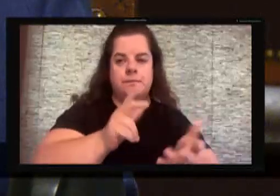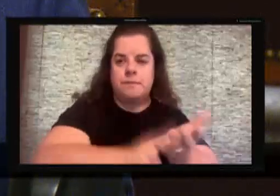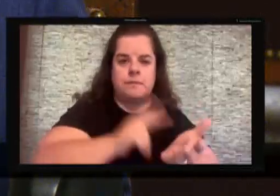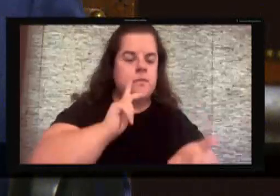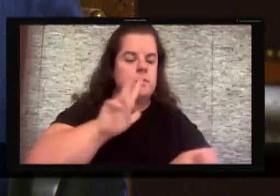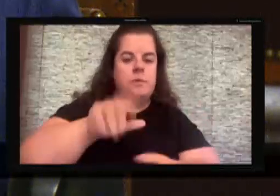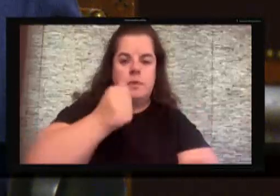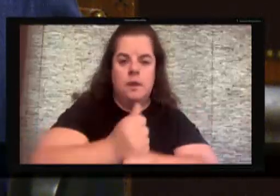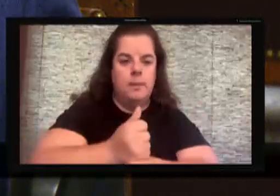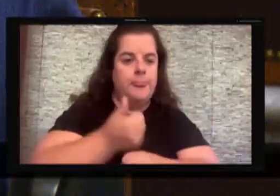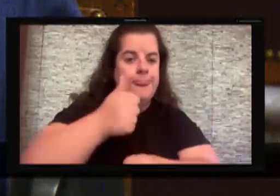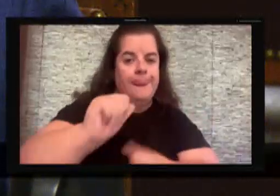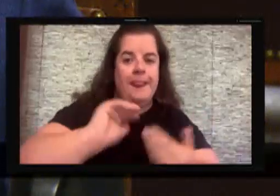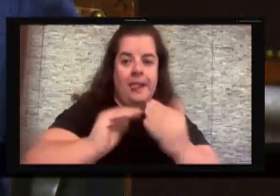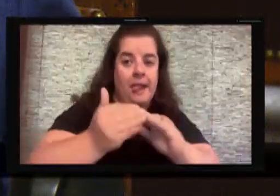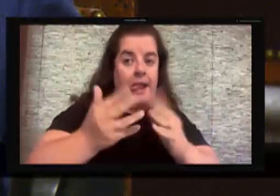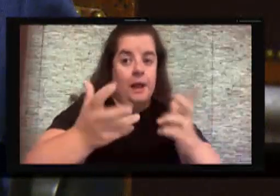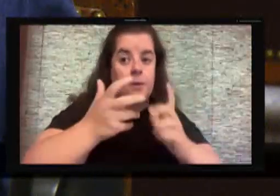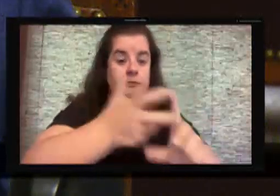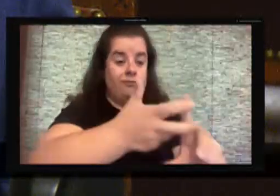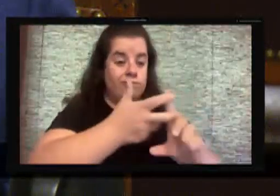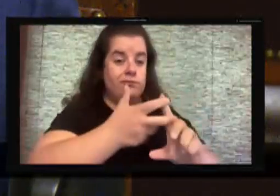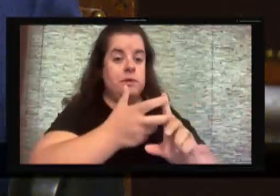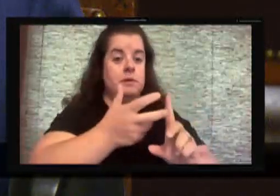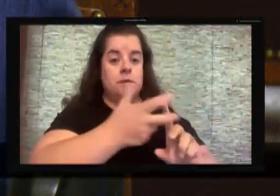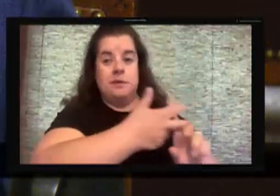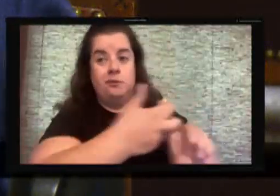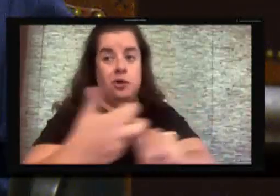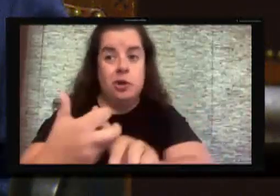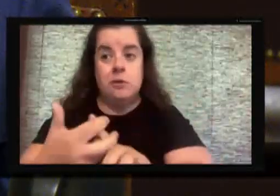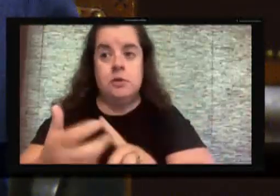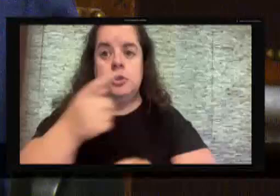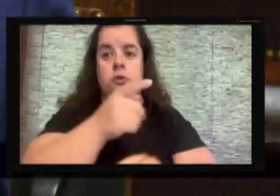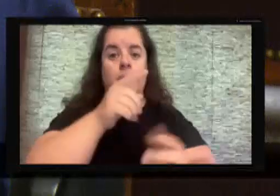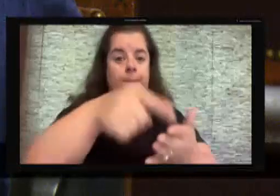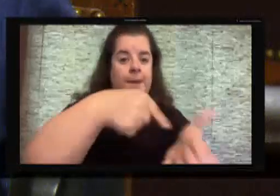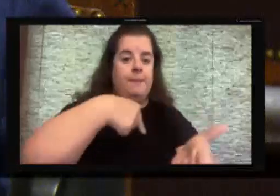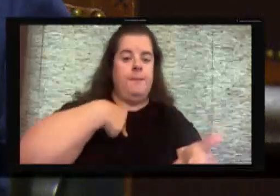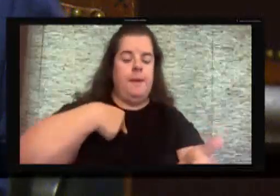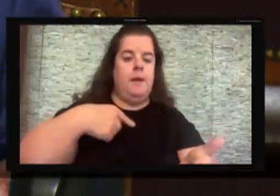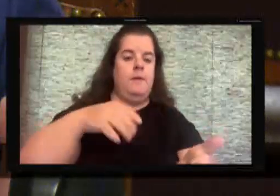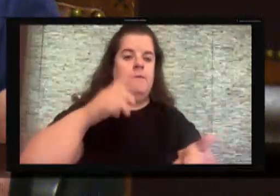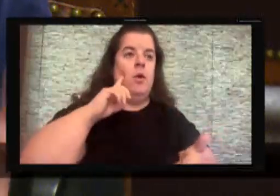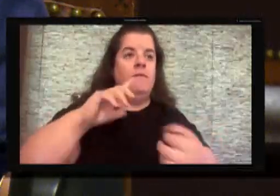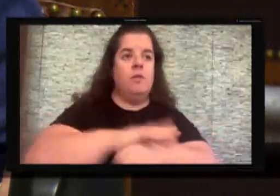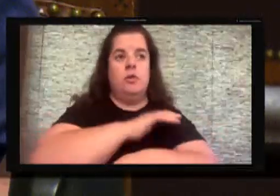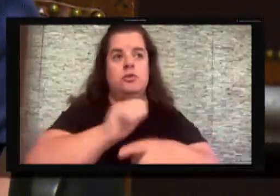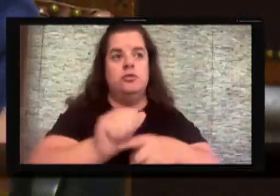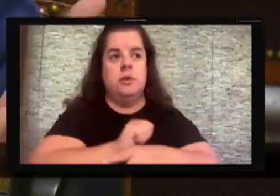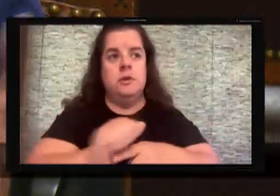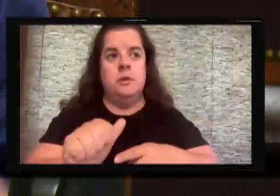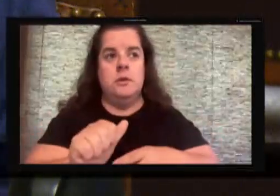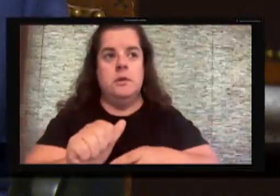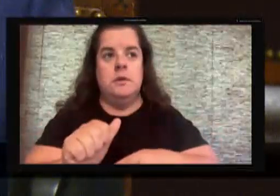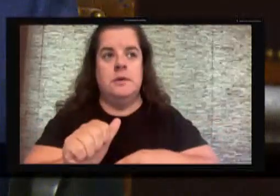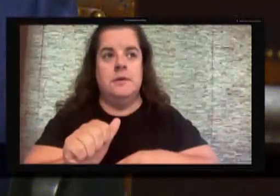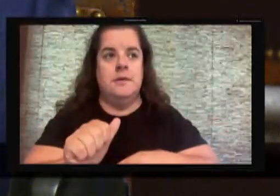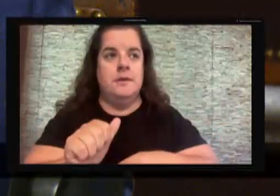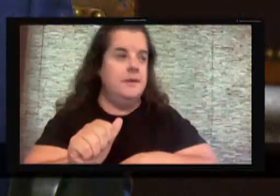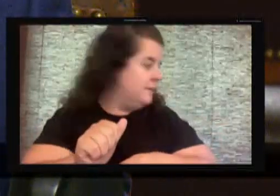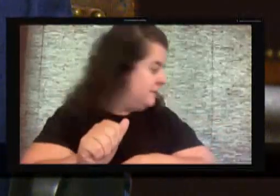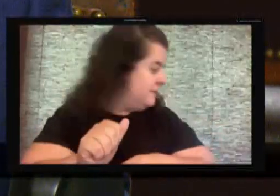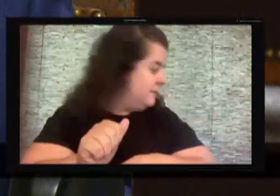any municipality that wants to hire one of our police officers should pay us back for full training. We get reimbursed half from the state, which, yeah,